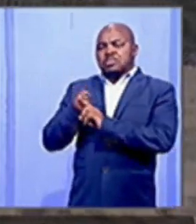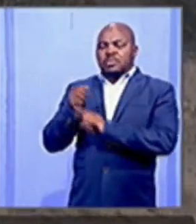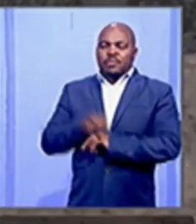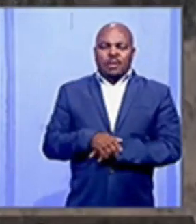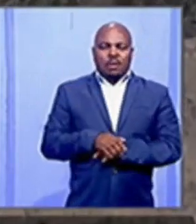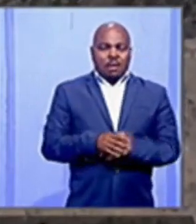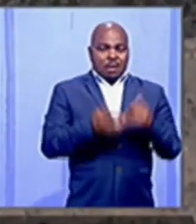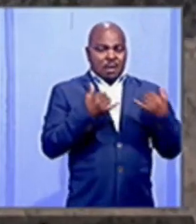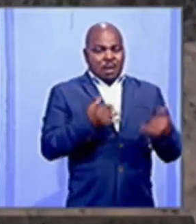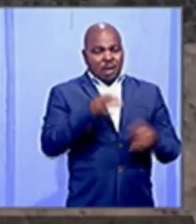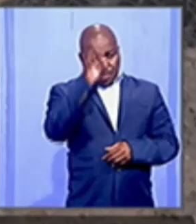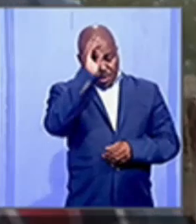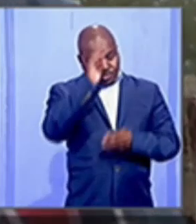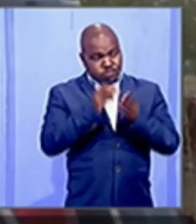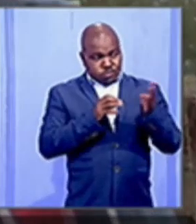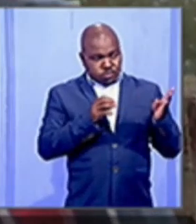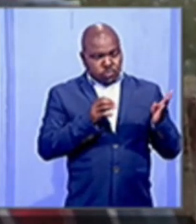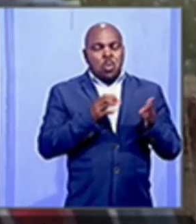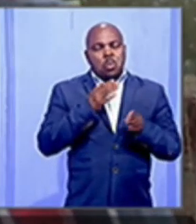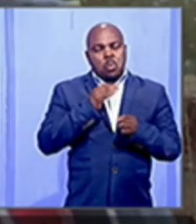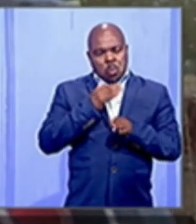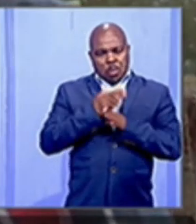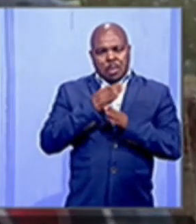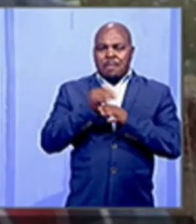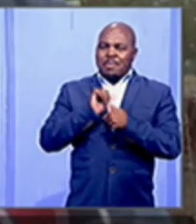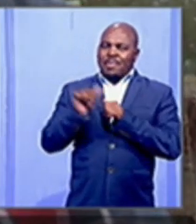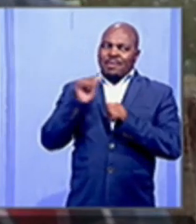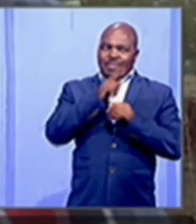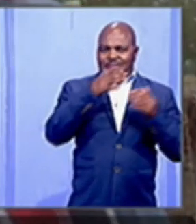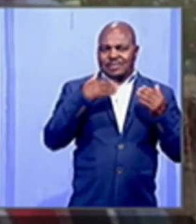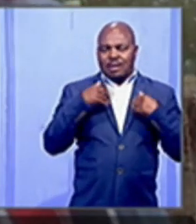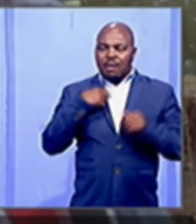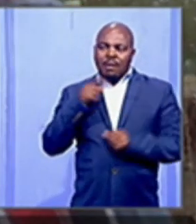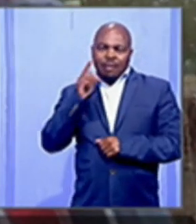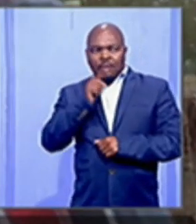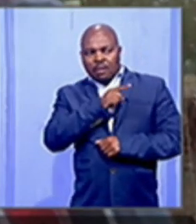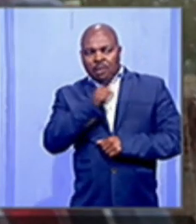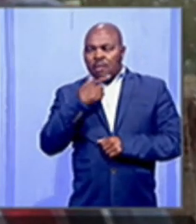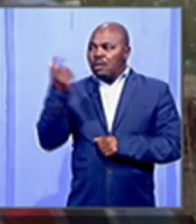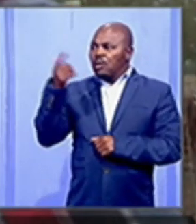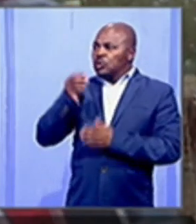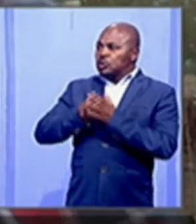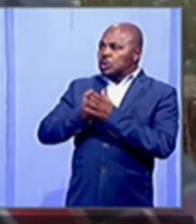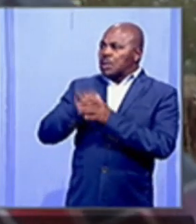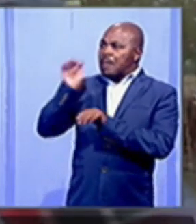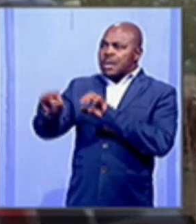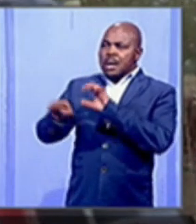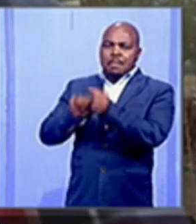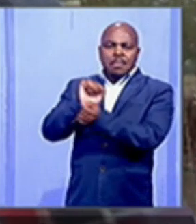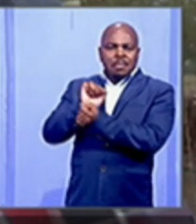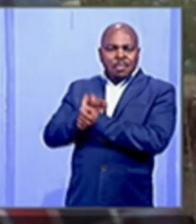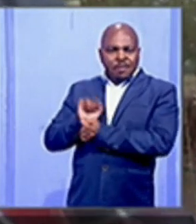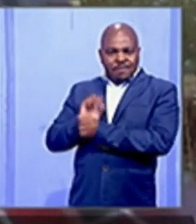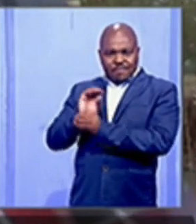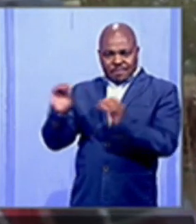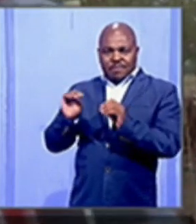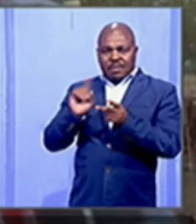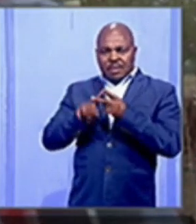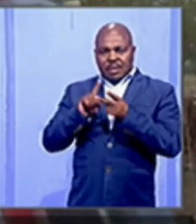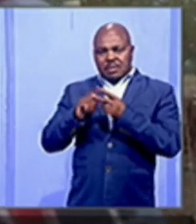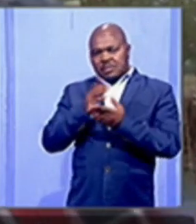a kgonaneng yana ba dira tuentla ba simolotse anong re bona magodi a simola go tshwara ka re ntse a bua gore tse dingwe tsa go di